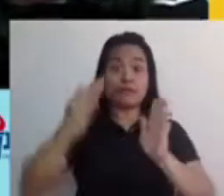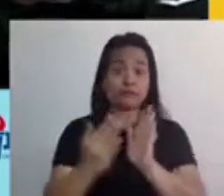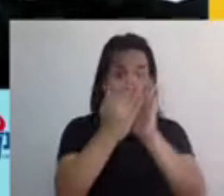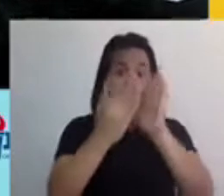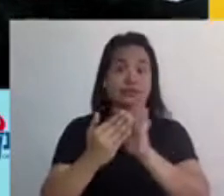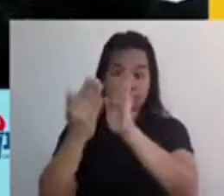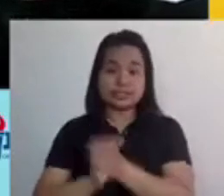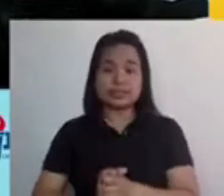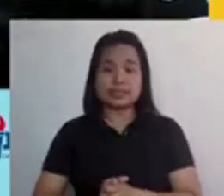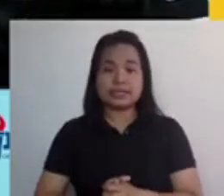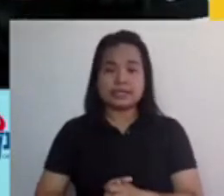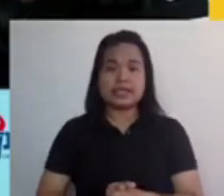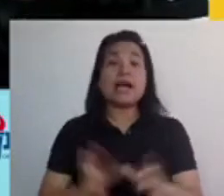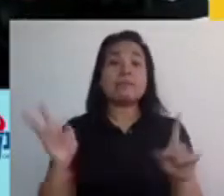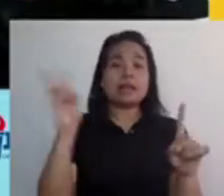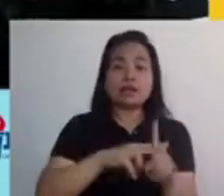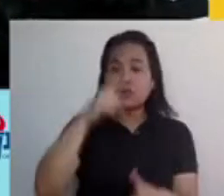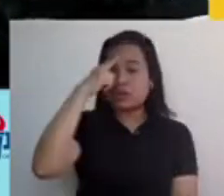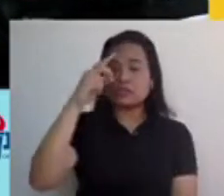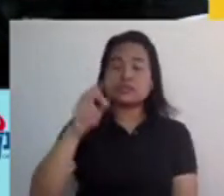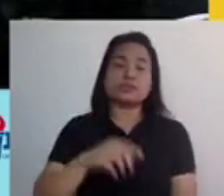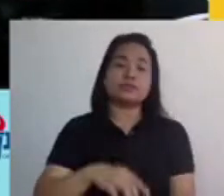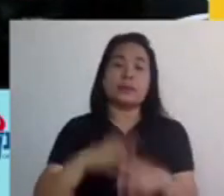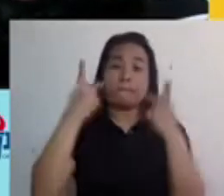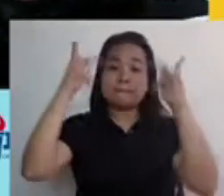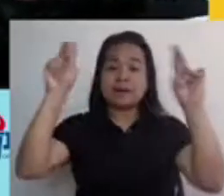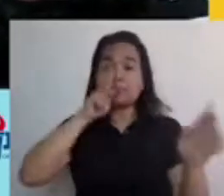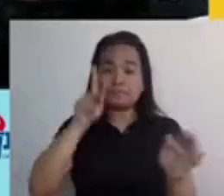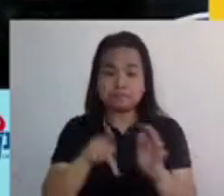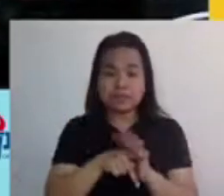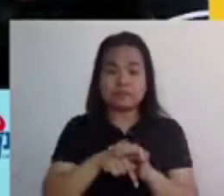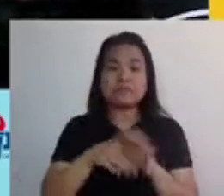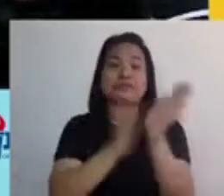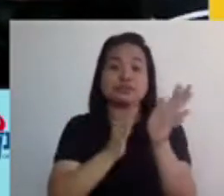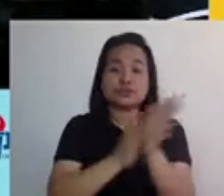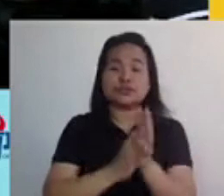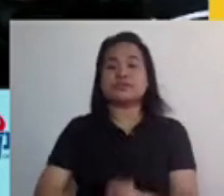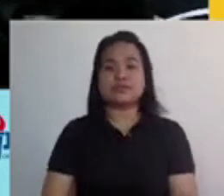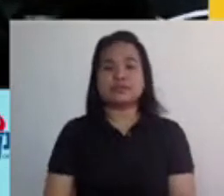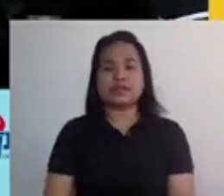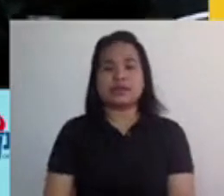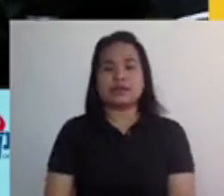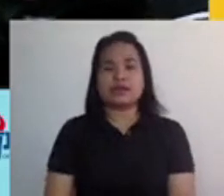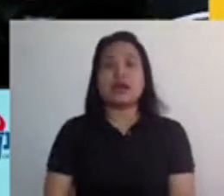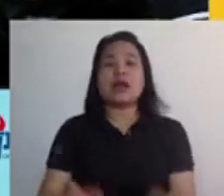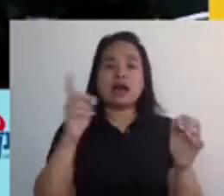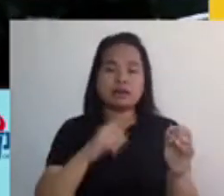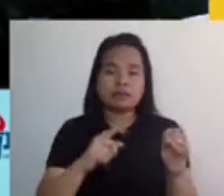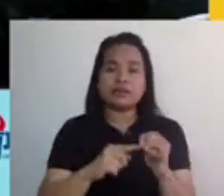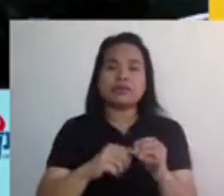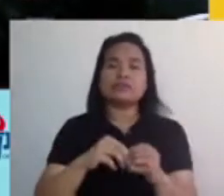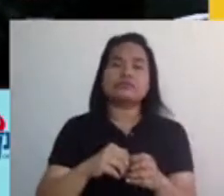schools that are located in minimal or low-risk areas based on the criteria set by DOH and those that pass the